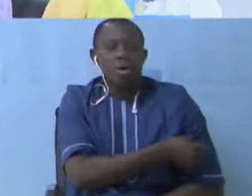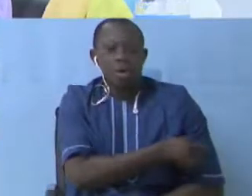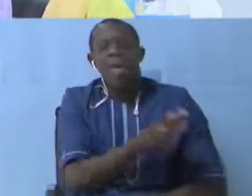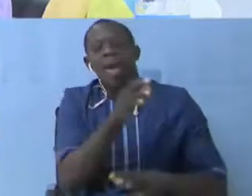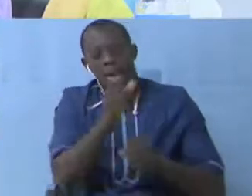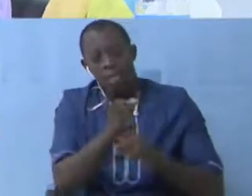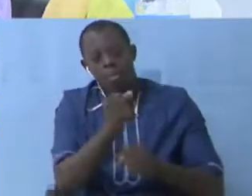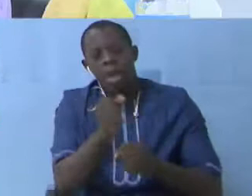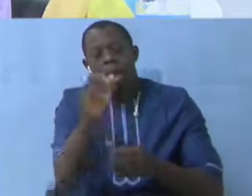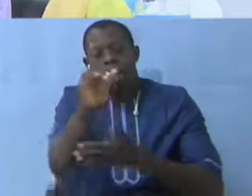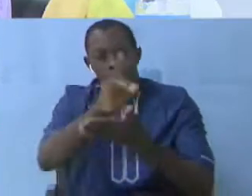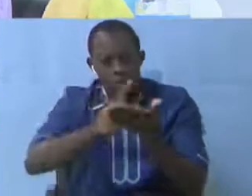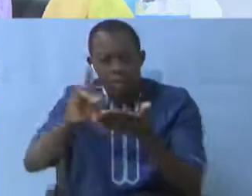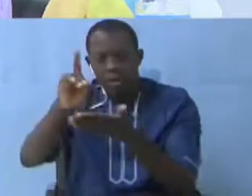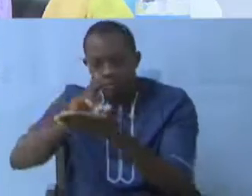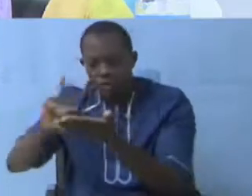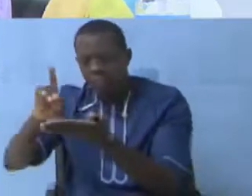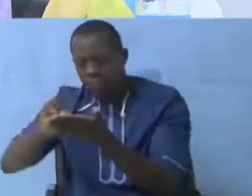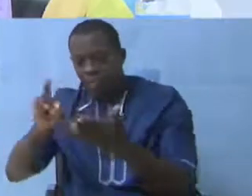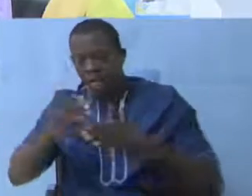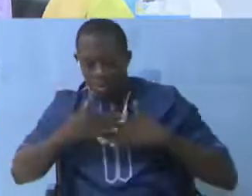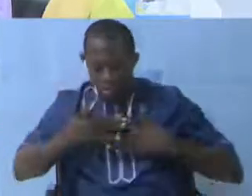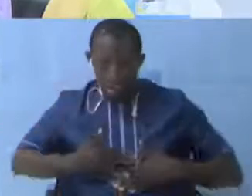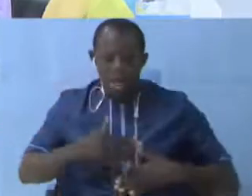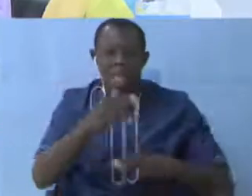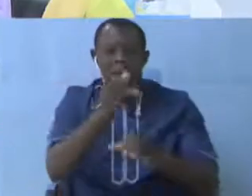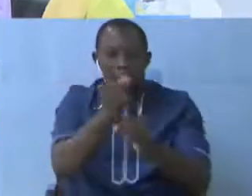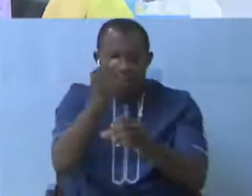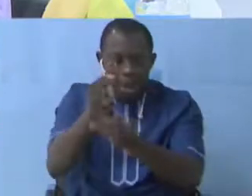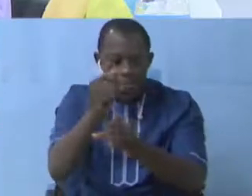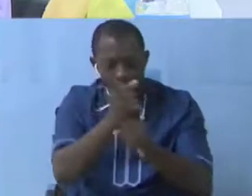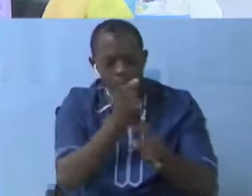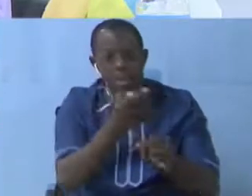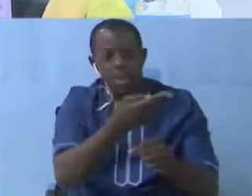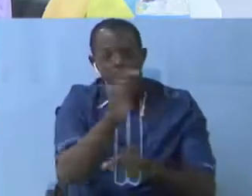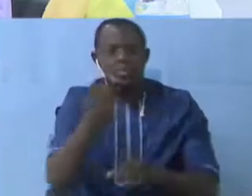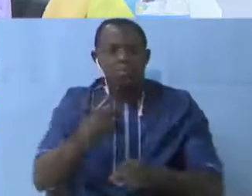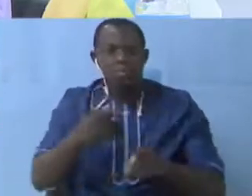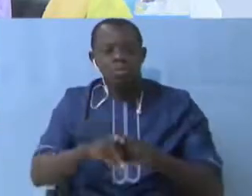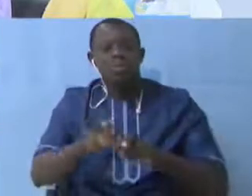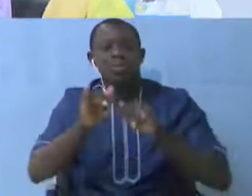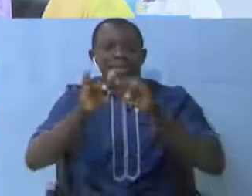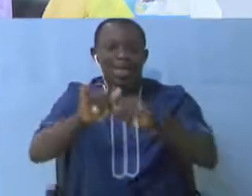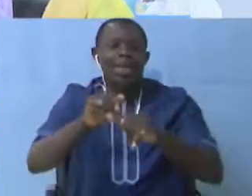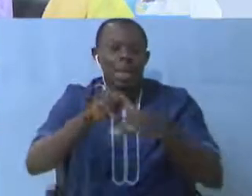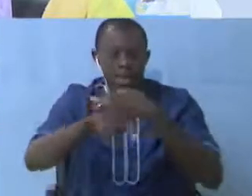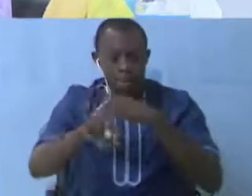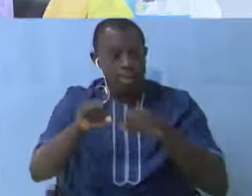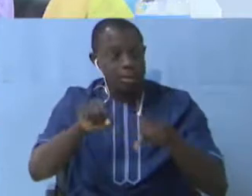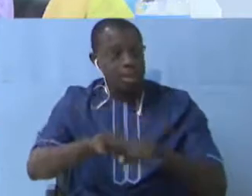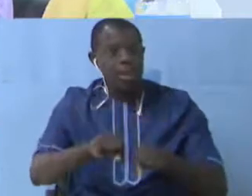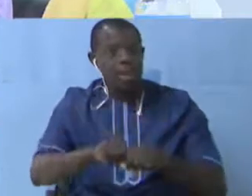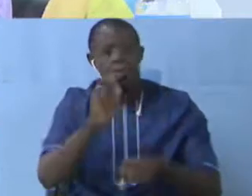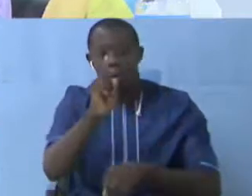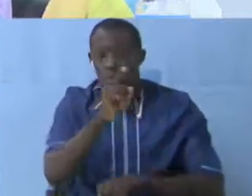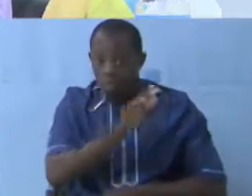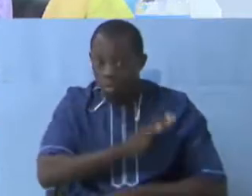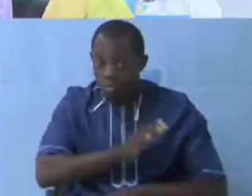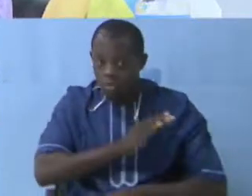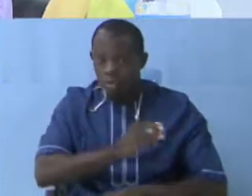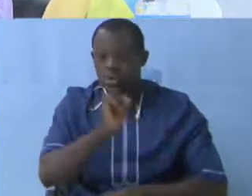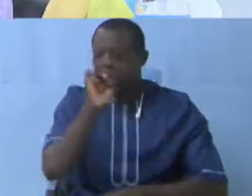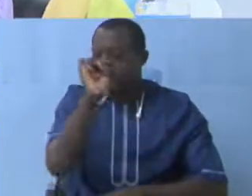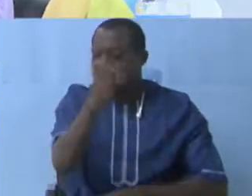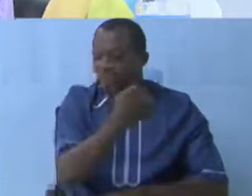provided some humanitarian assistance and helped them to resettle in Senegal. But it was also very difficult